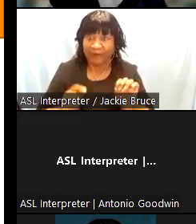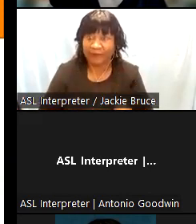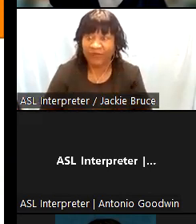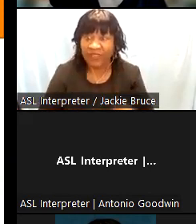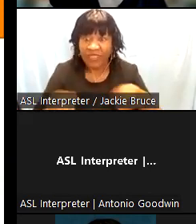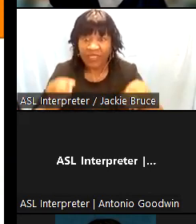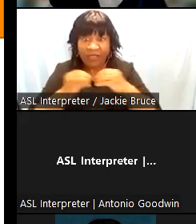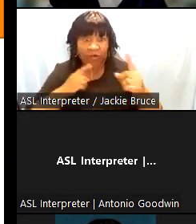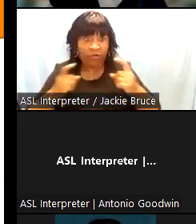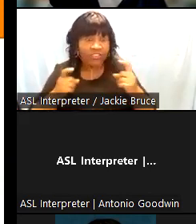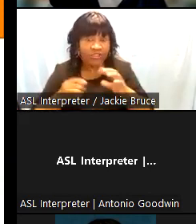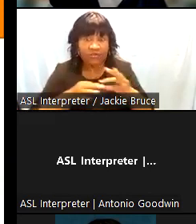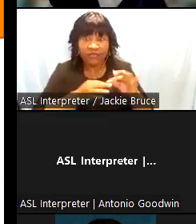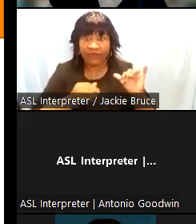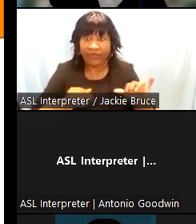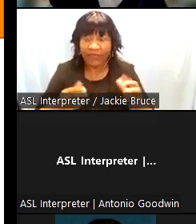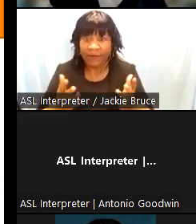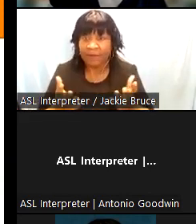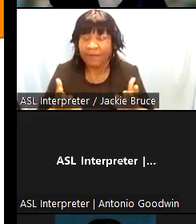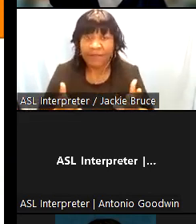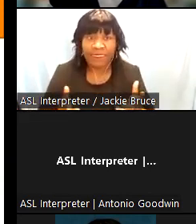Questions at all about that?